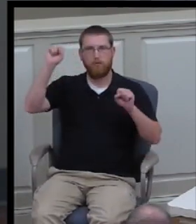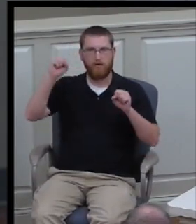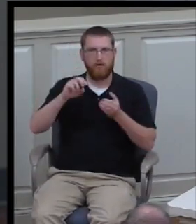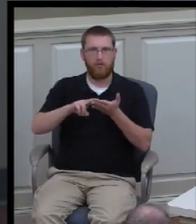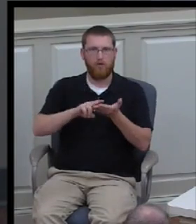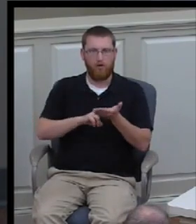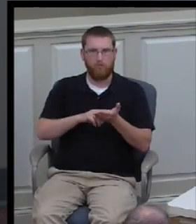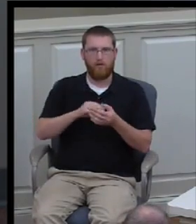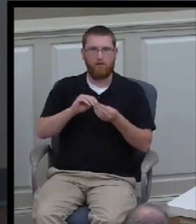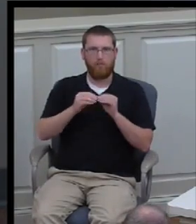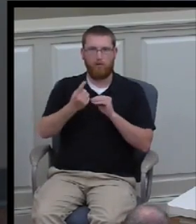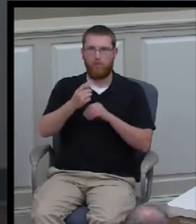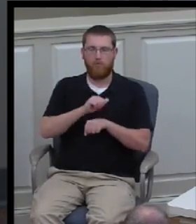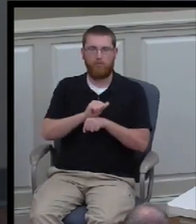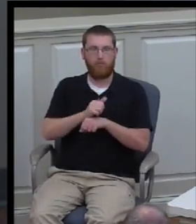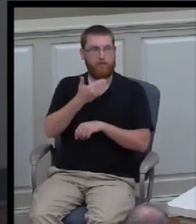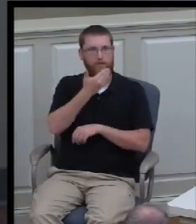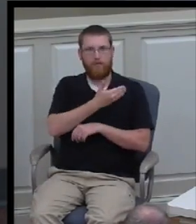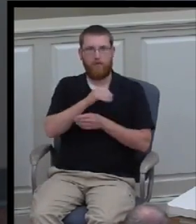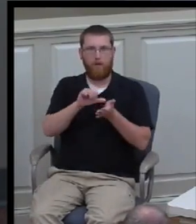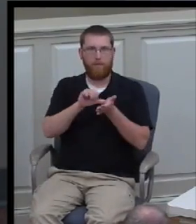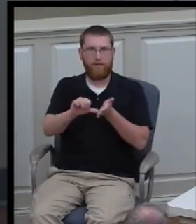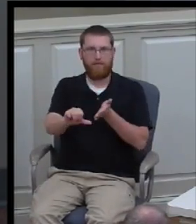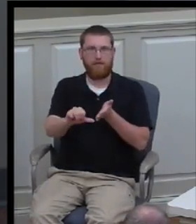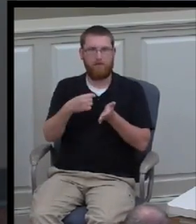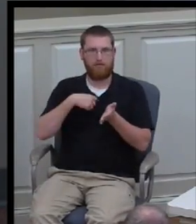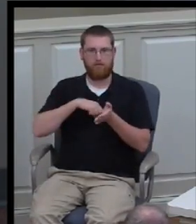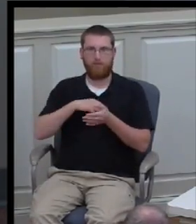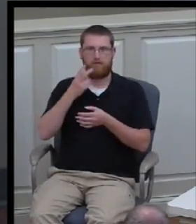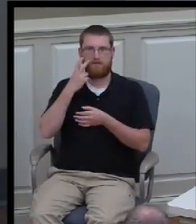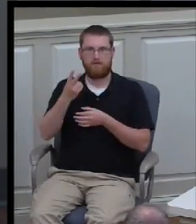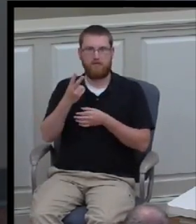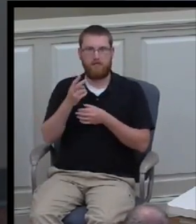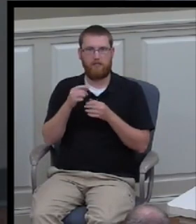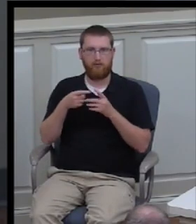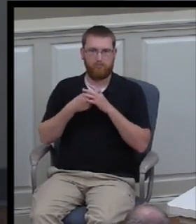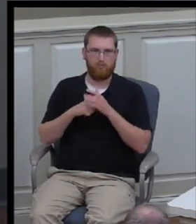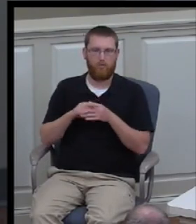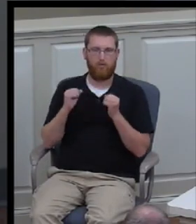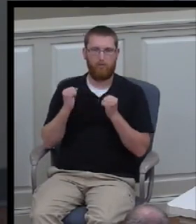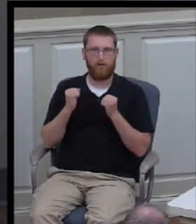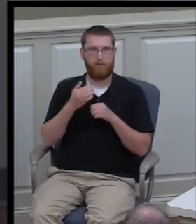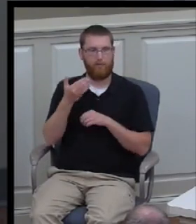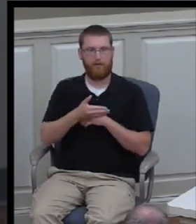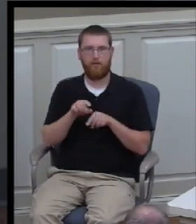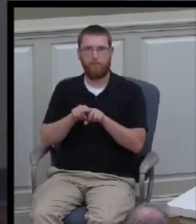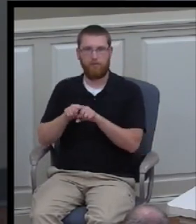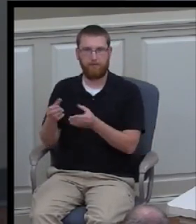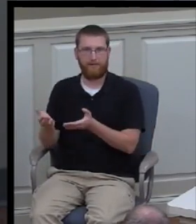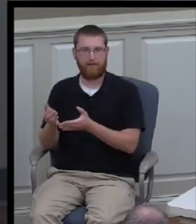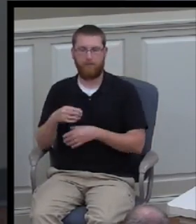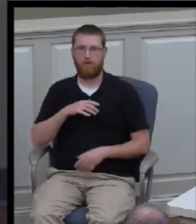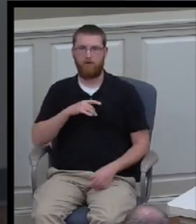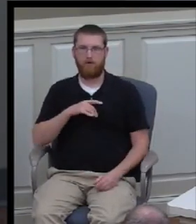at the Firehouse Number 1 on the paving they did for us down there during the winter also, but also up here. Been able